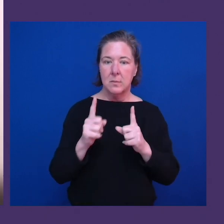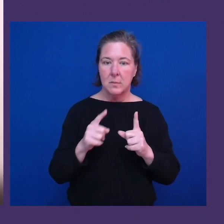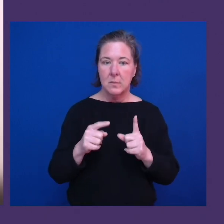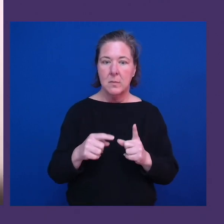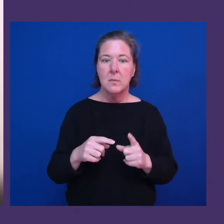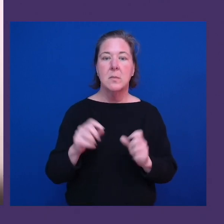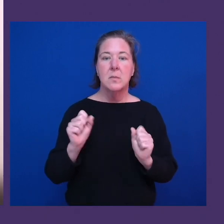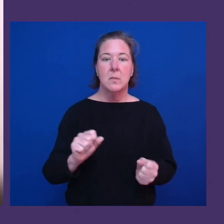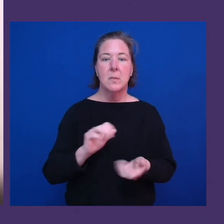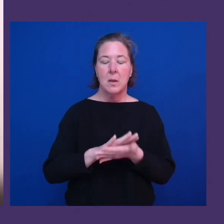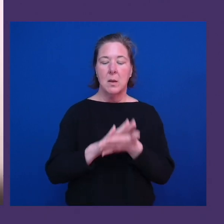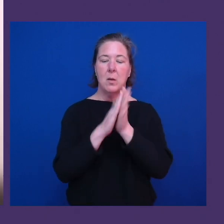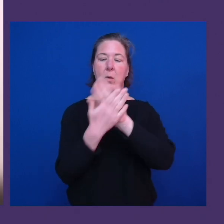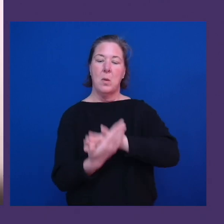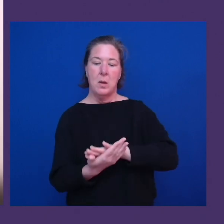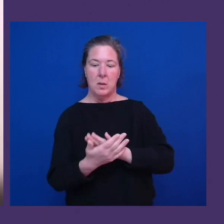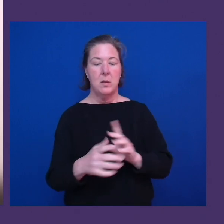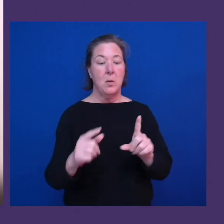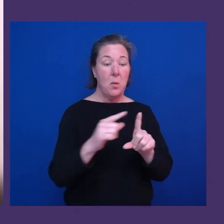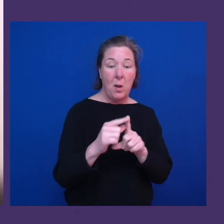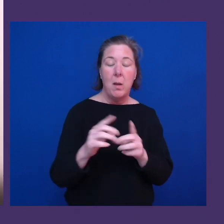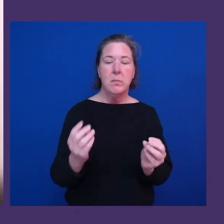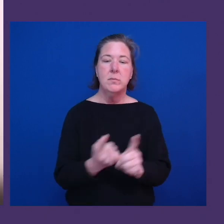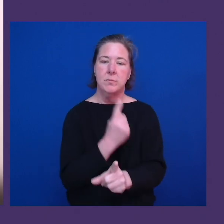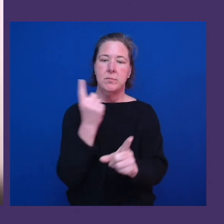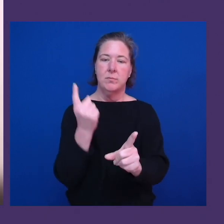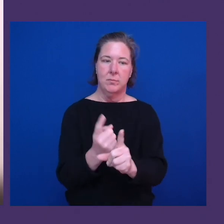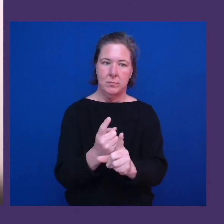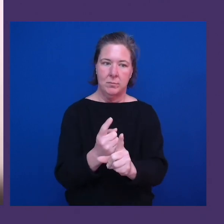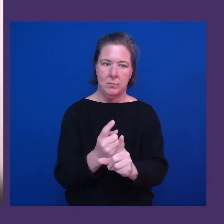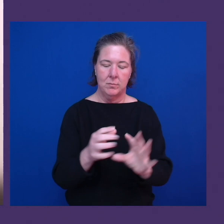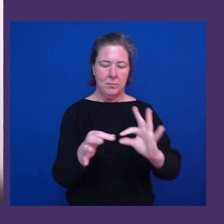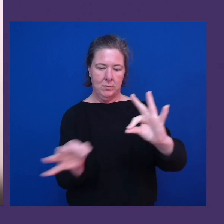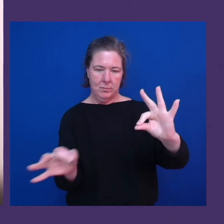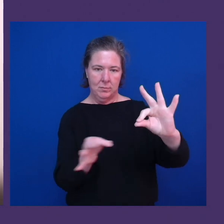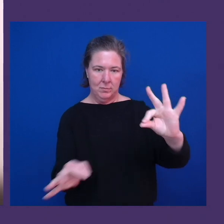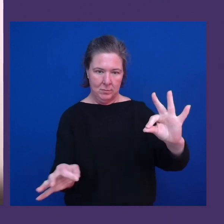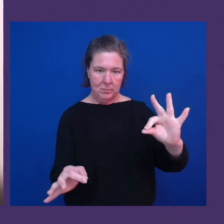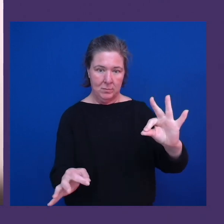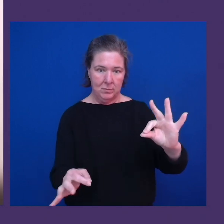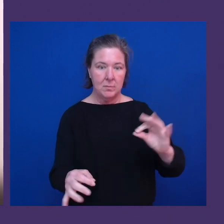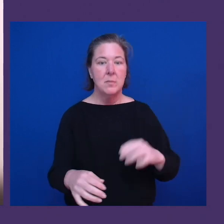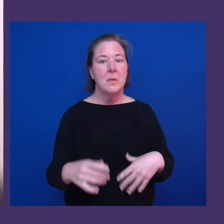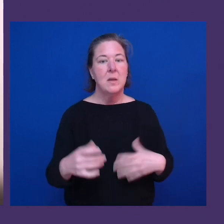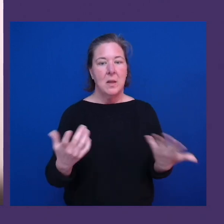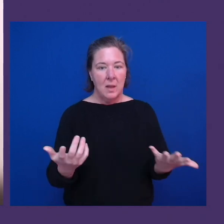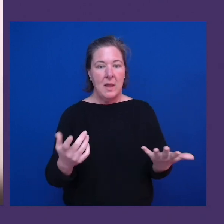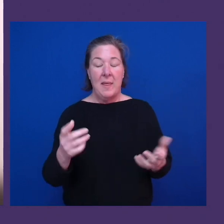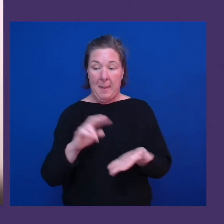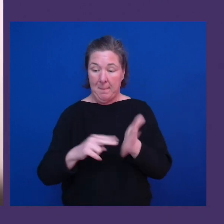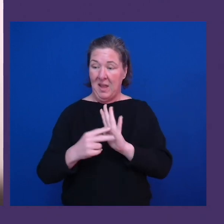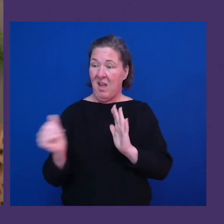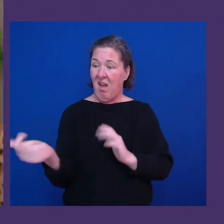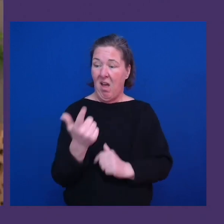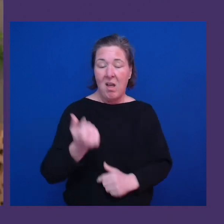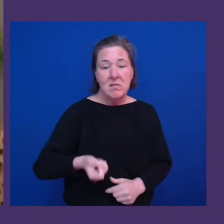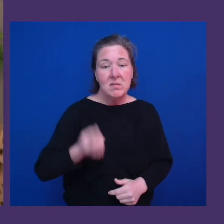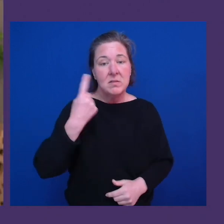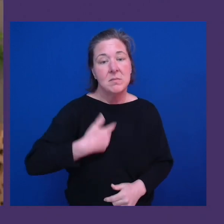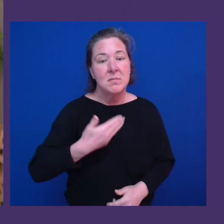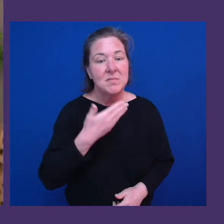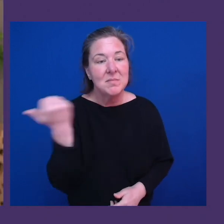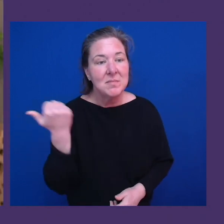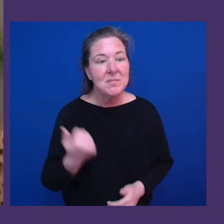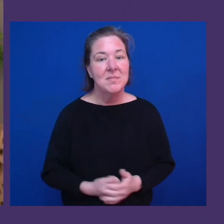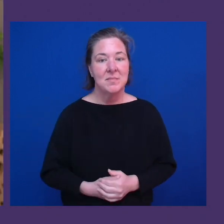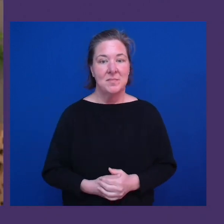can turn my words into accurate text. And that helps everyone understand me better. Now, the